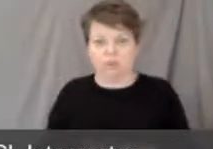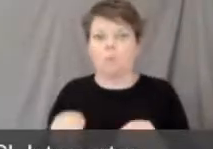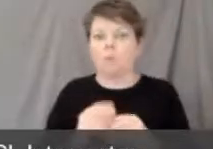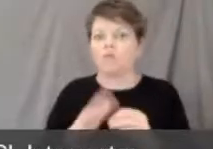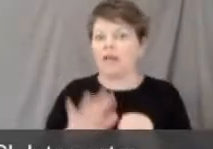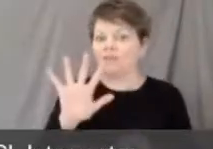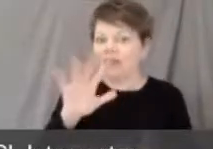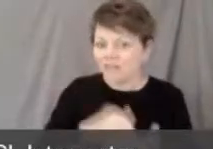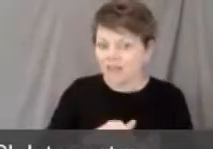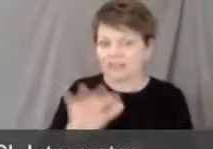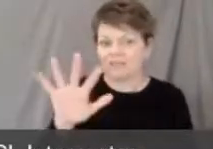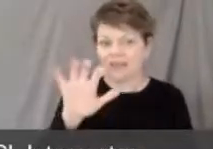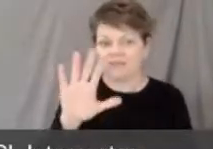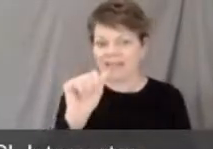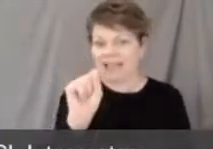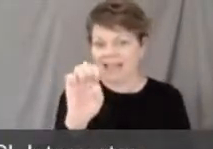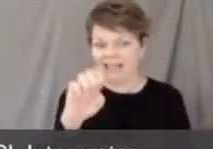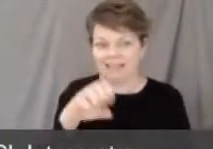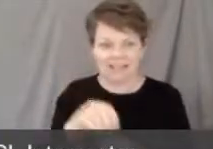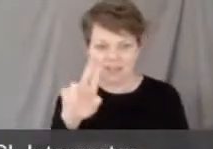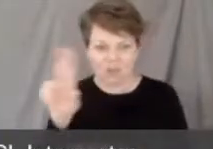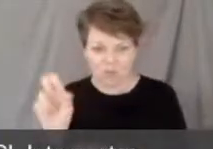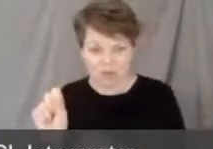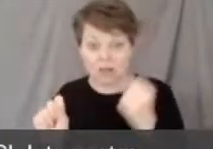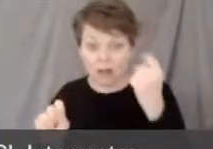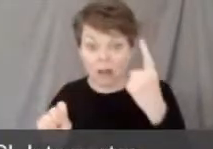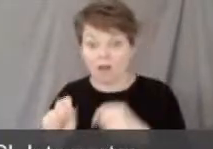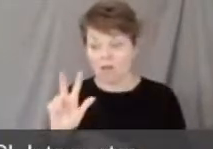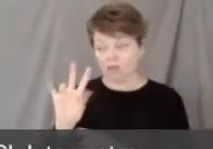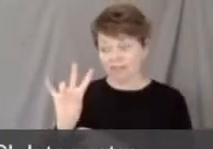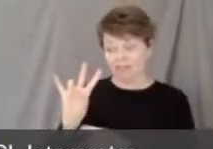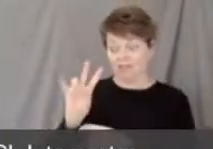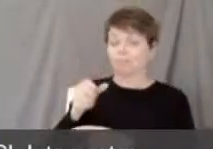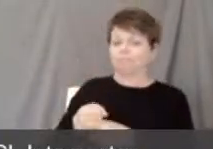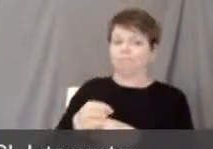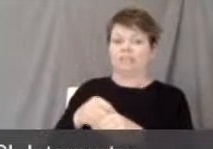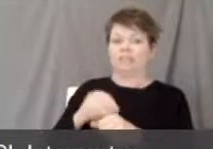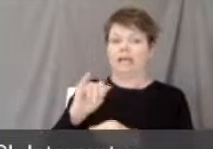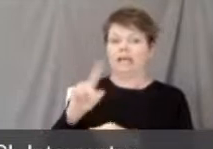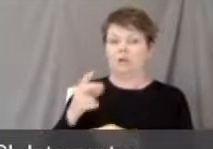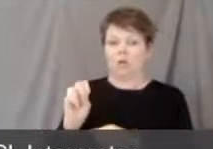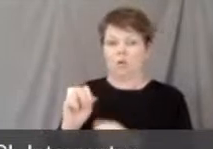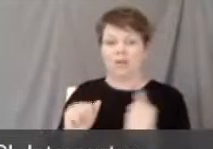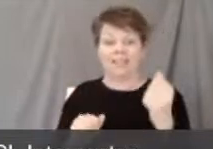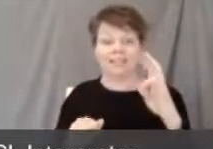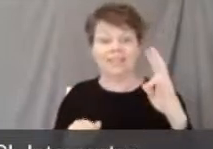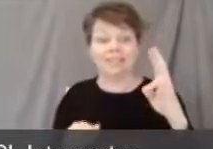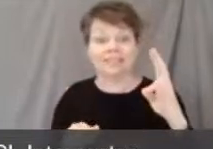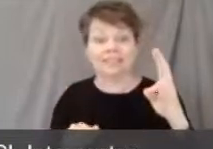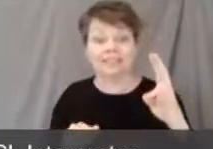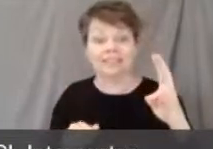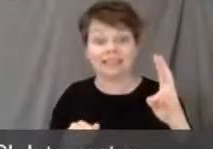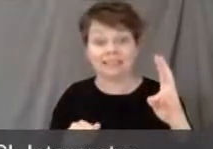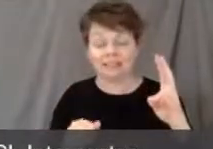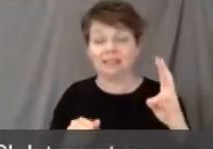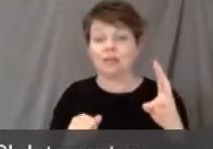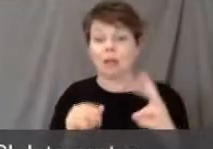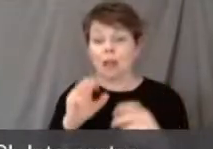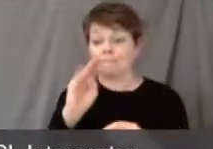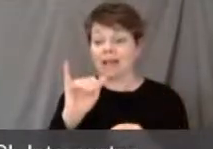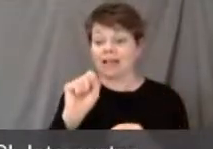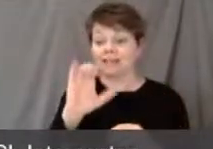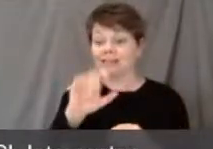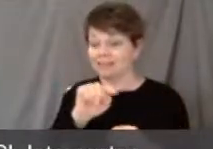US. Only 37 of those have been in Idaho, and 17 of those 37 have been here in the Central District Health